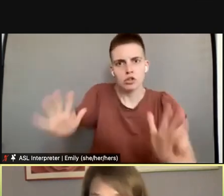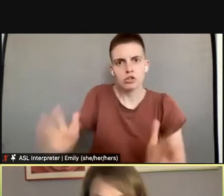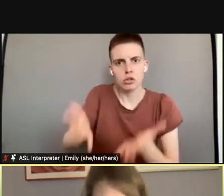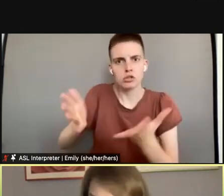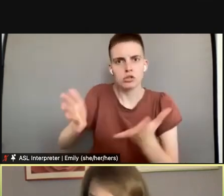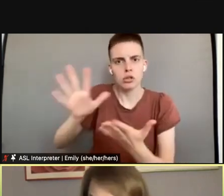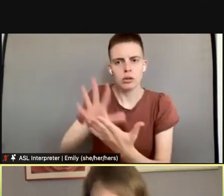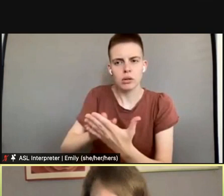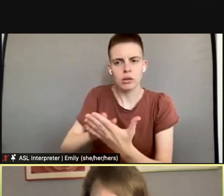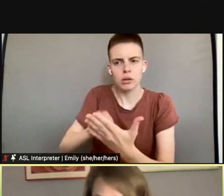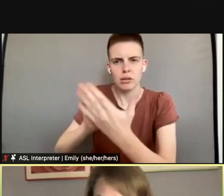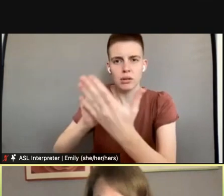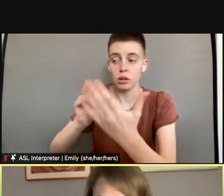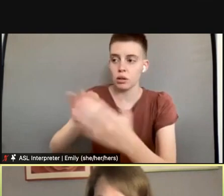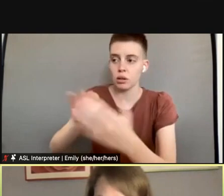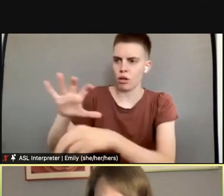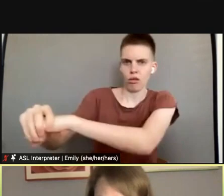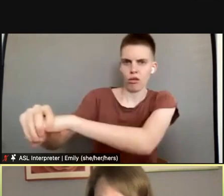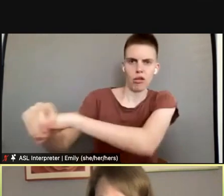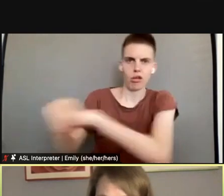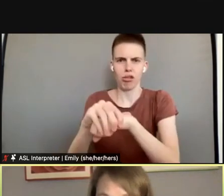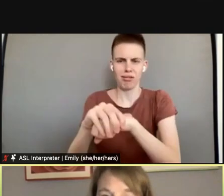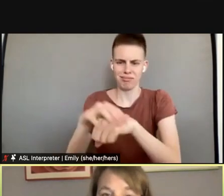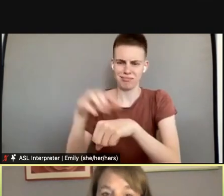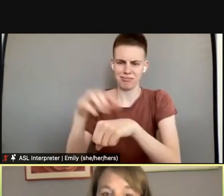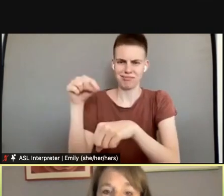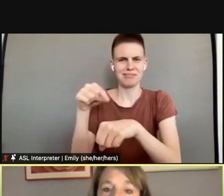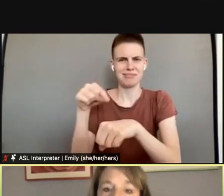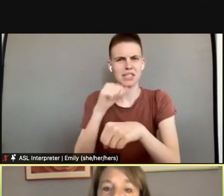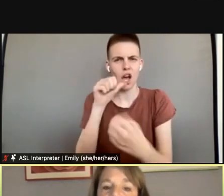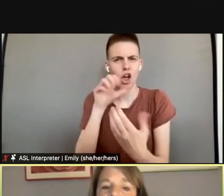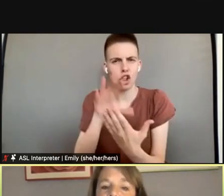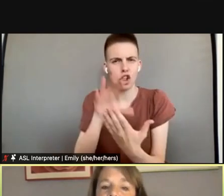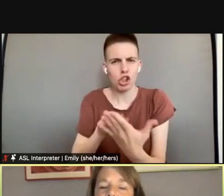There is no learning in that situation.